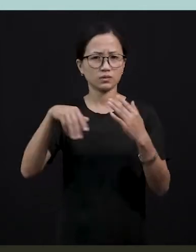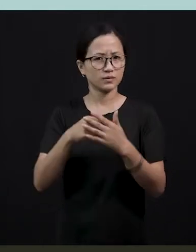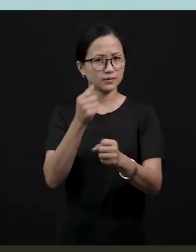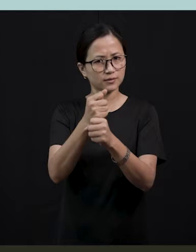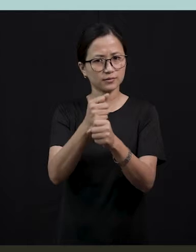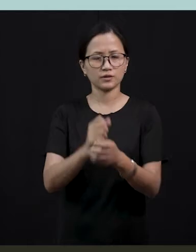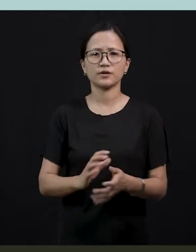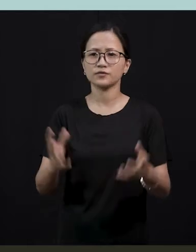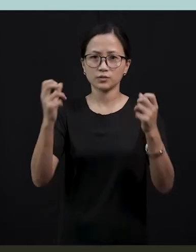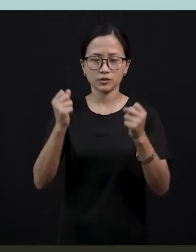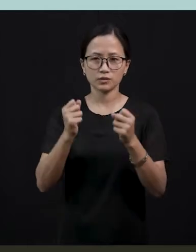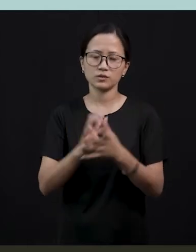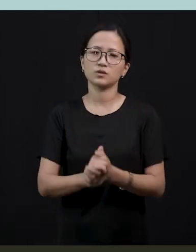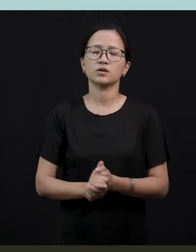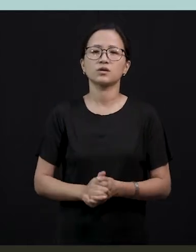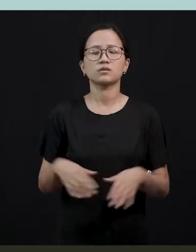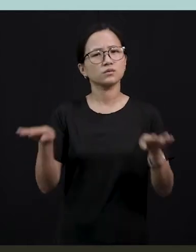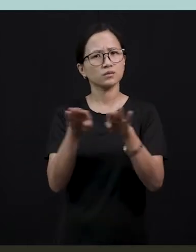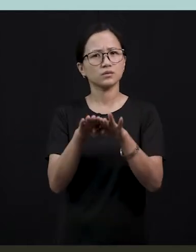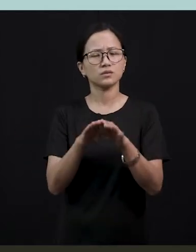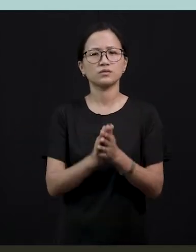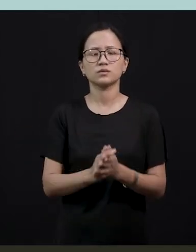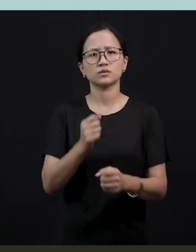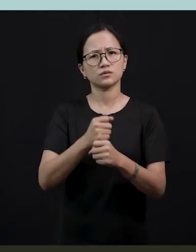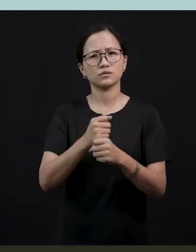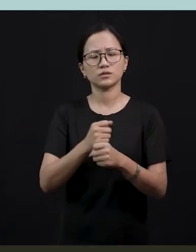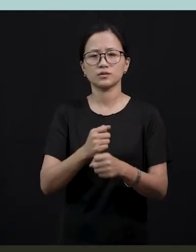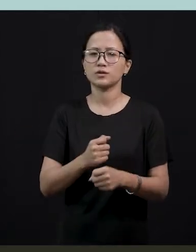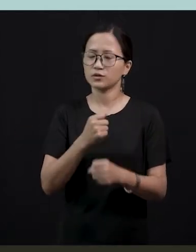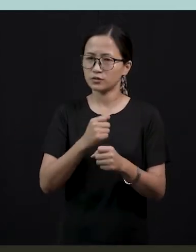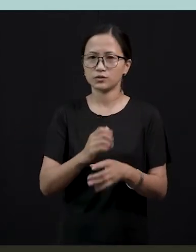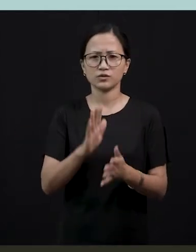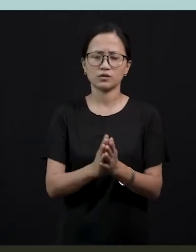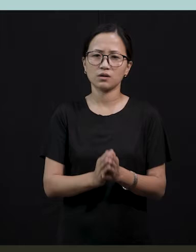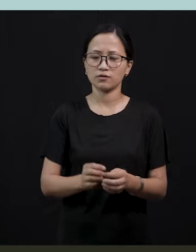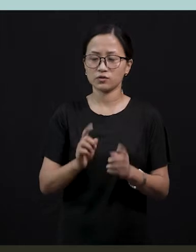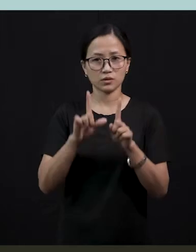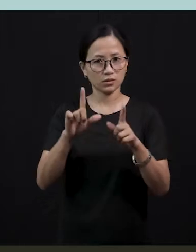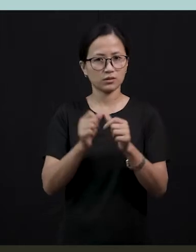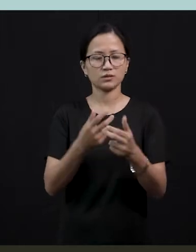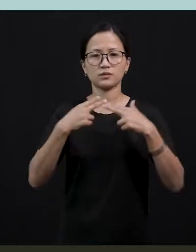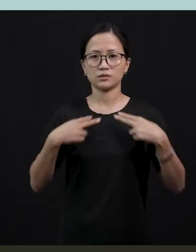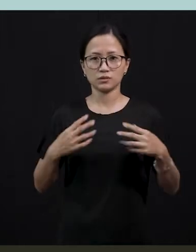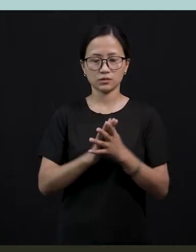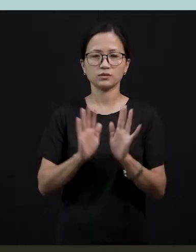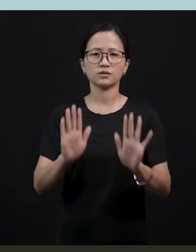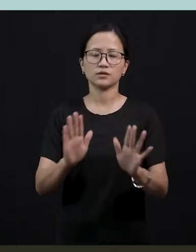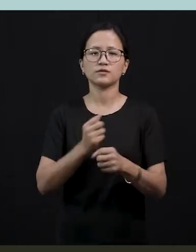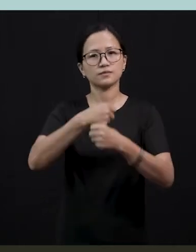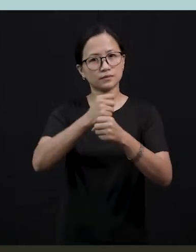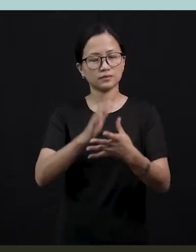power to make laws. All governments will have power to enforce the laws that they have made